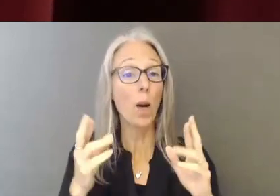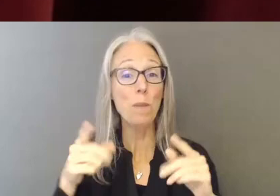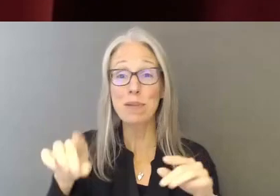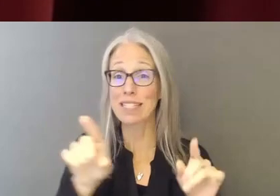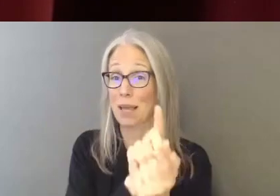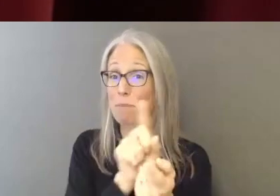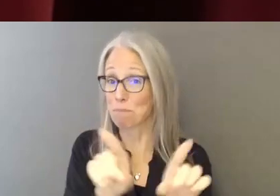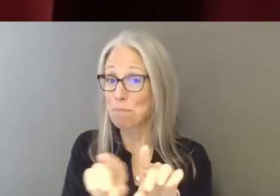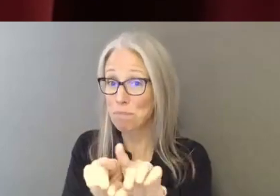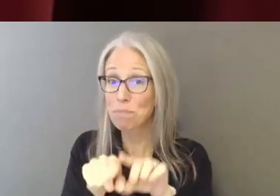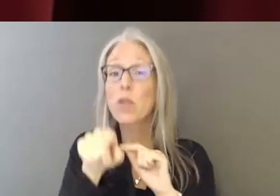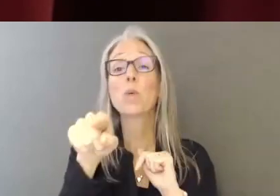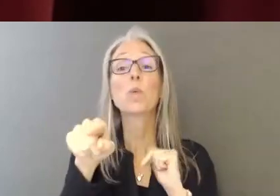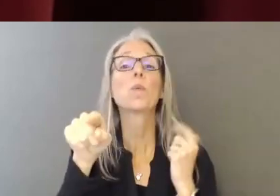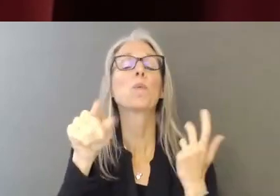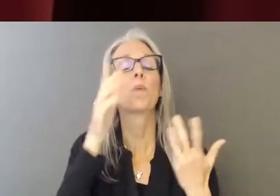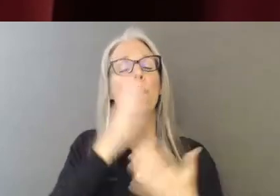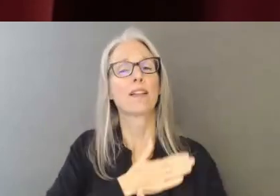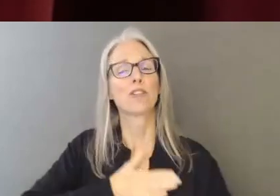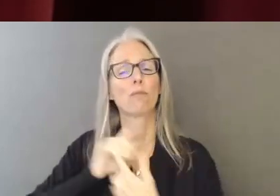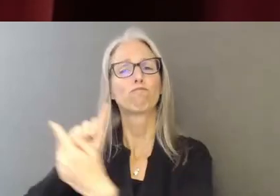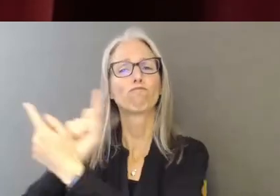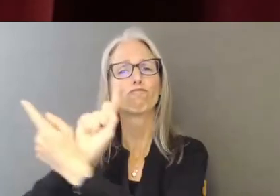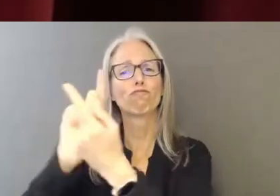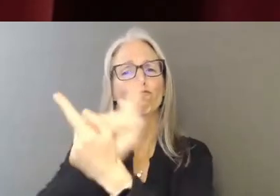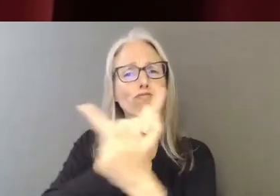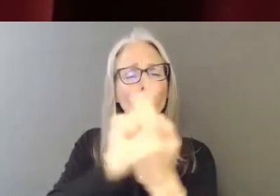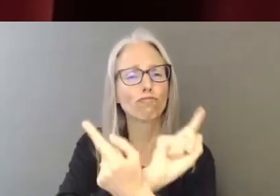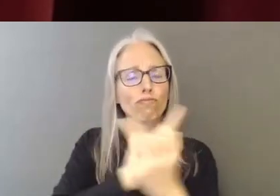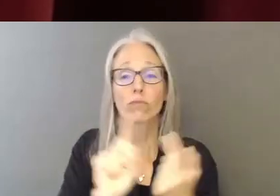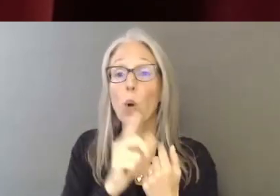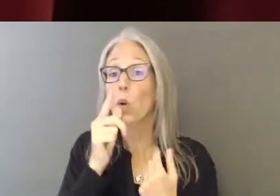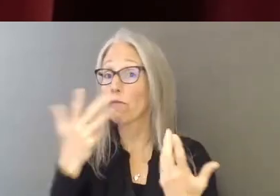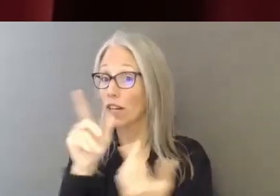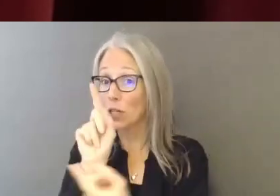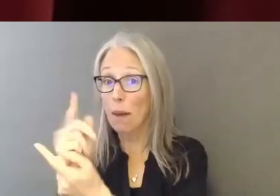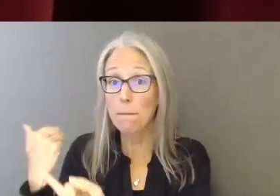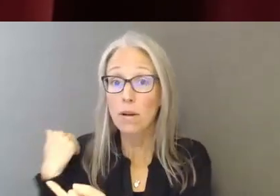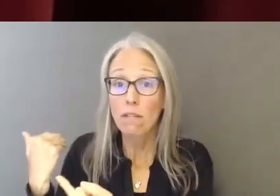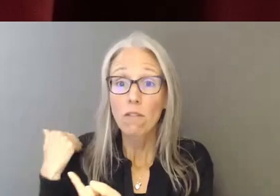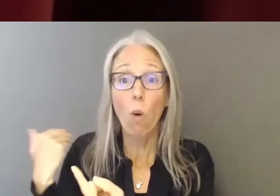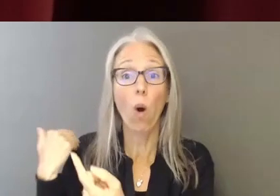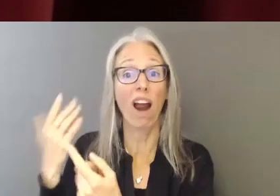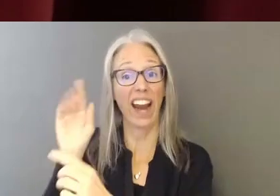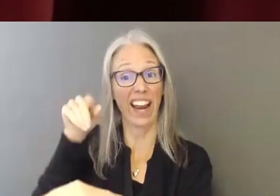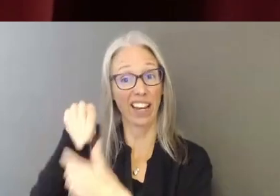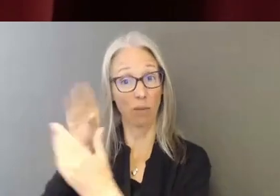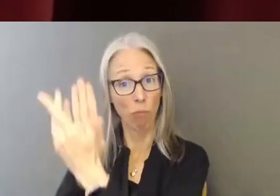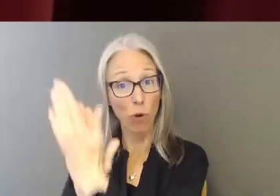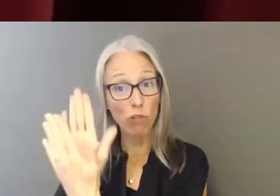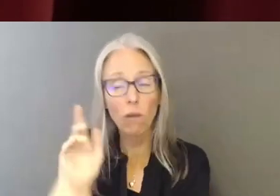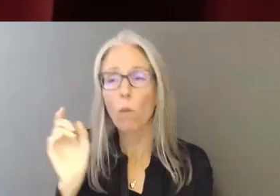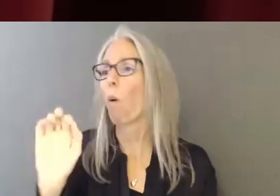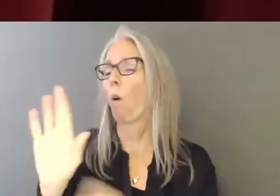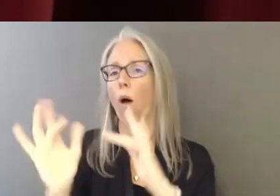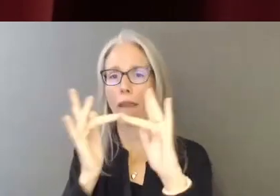in person at a conference or virtually through a PSC Partners webinar or peer Zoom room. For those who